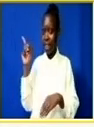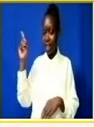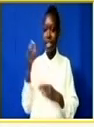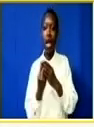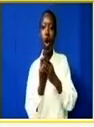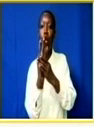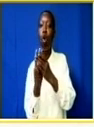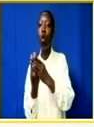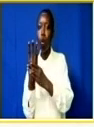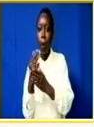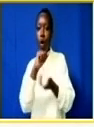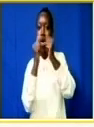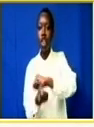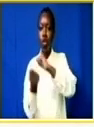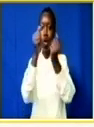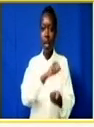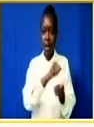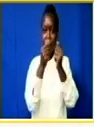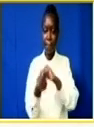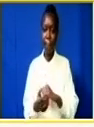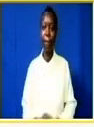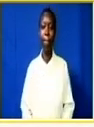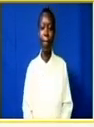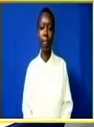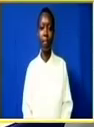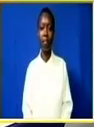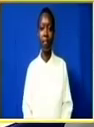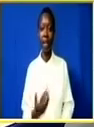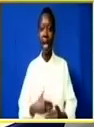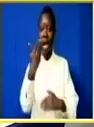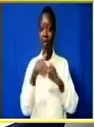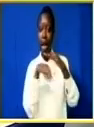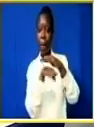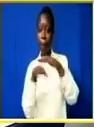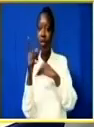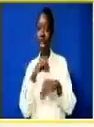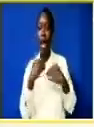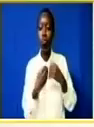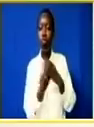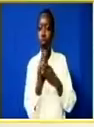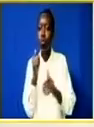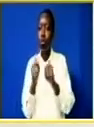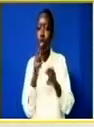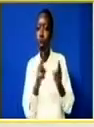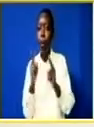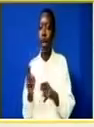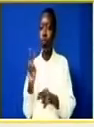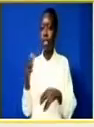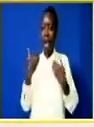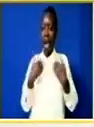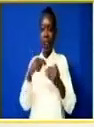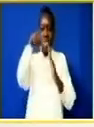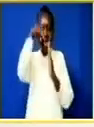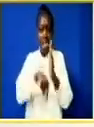rotation. Amazing. Okay. The crop rotation, mm. we have once you have planted them, mm-hmm. they are crops that usually you find they have deep roots.